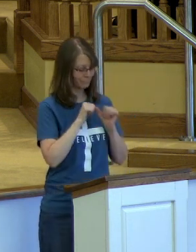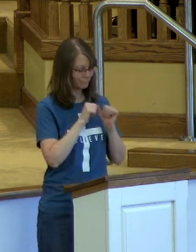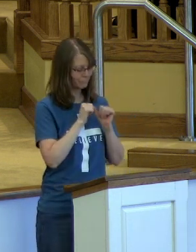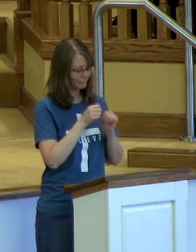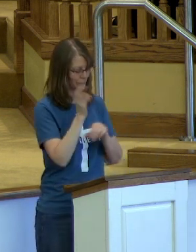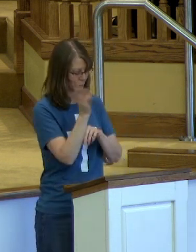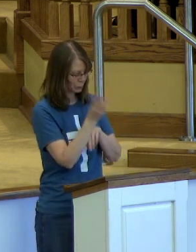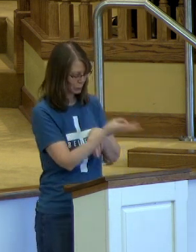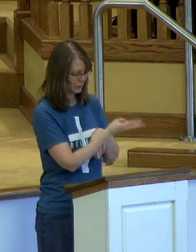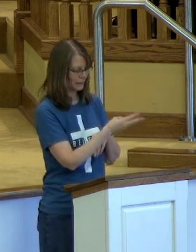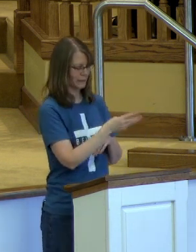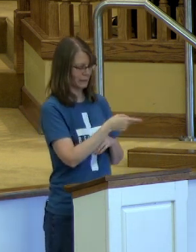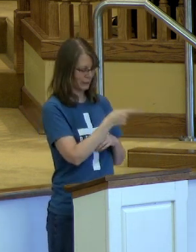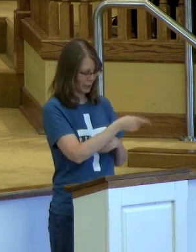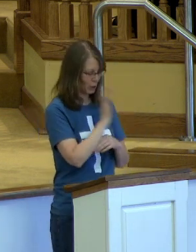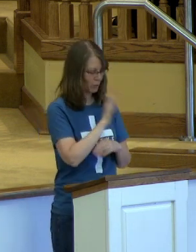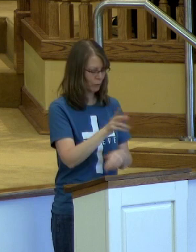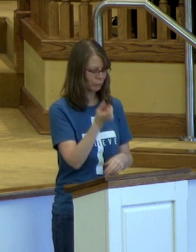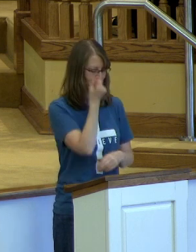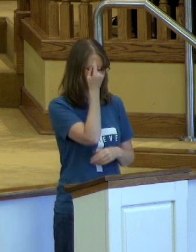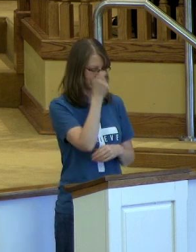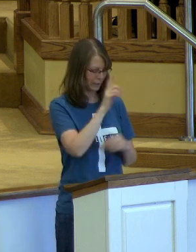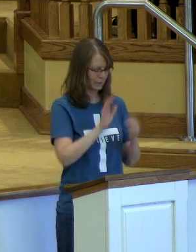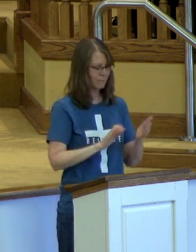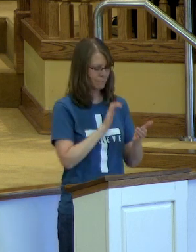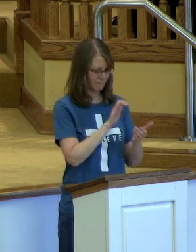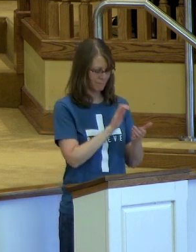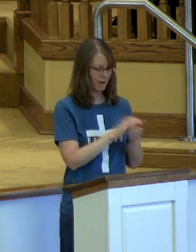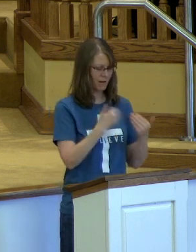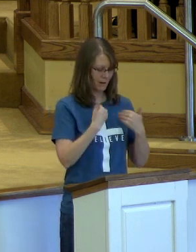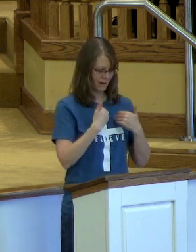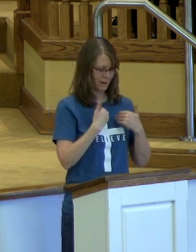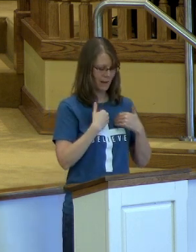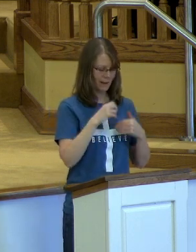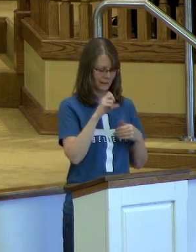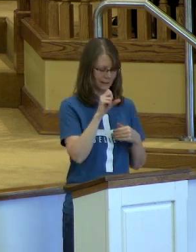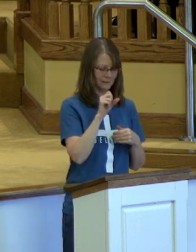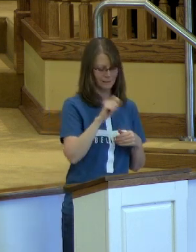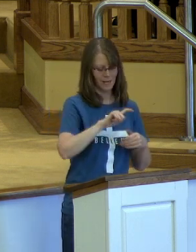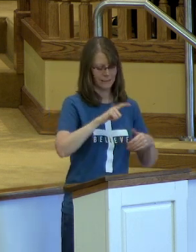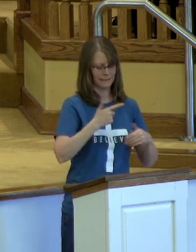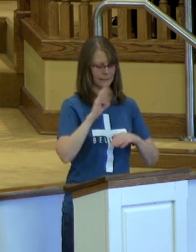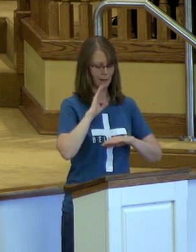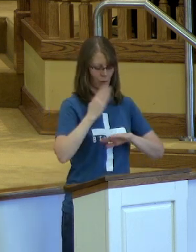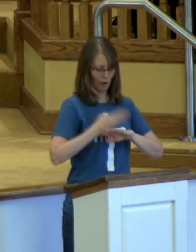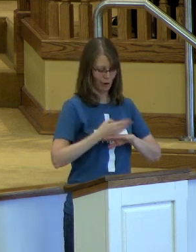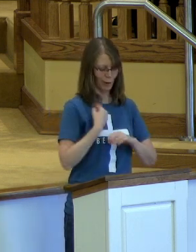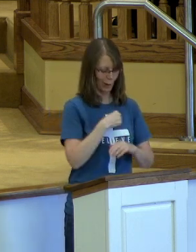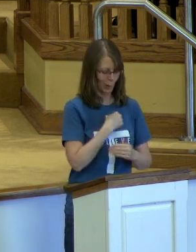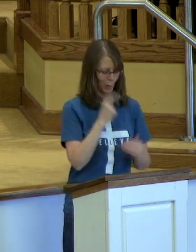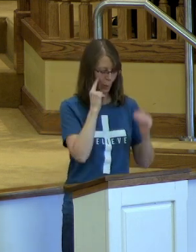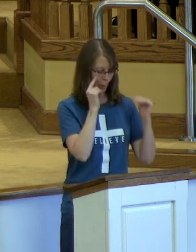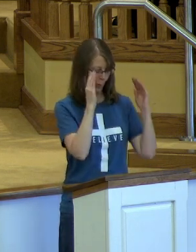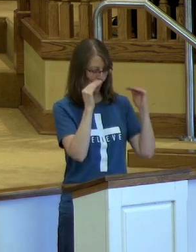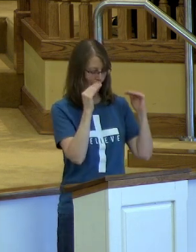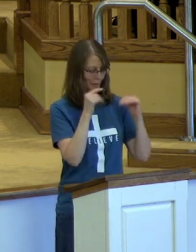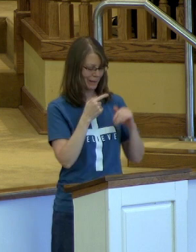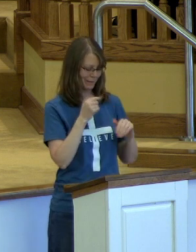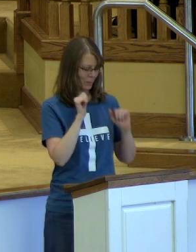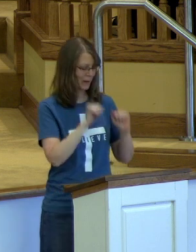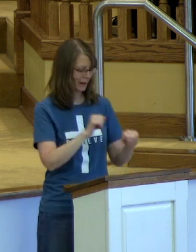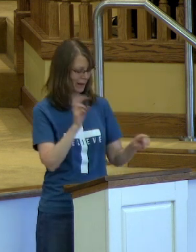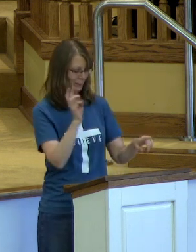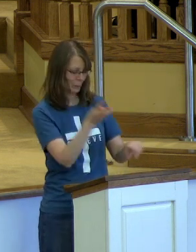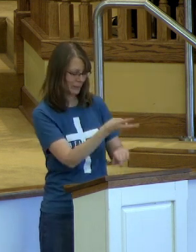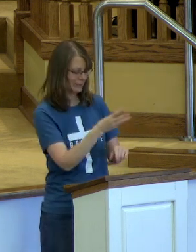good ground. He is married and has a stepdaughter. We are hoping that our witness will extend to his wife and her young daughter as well. Please pray with us to this